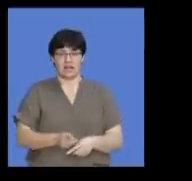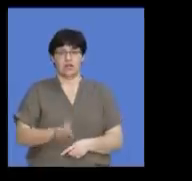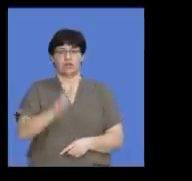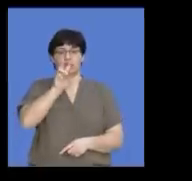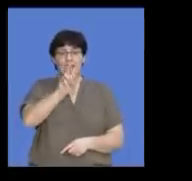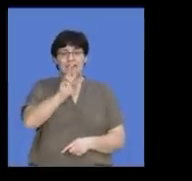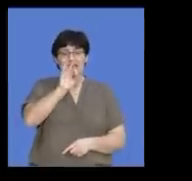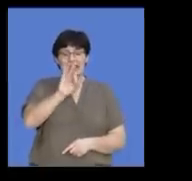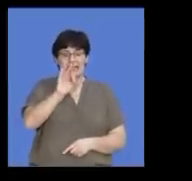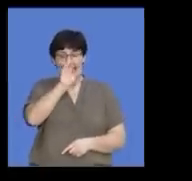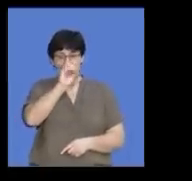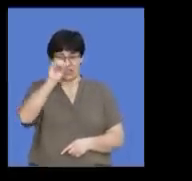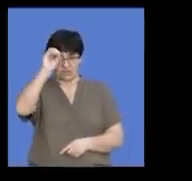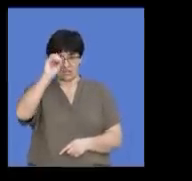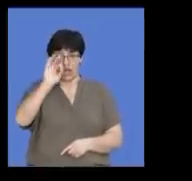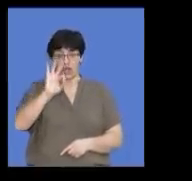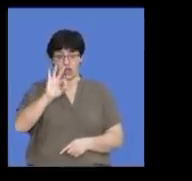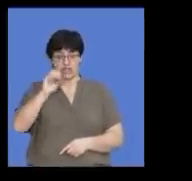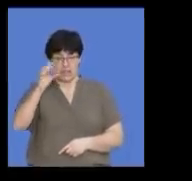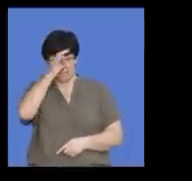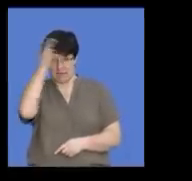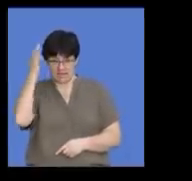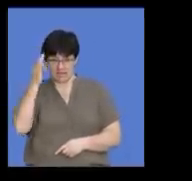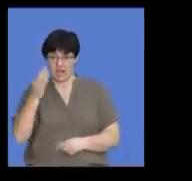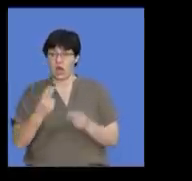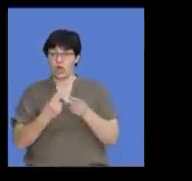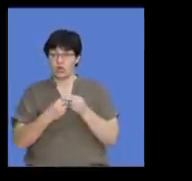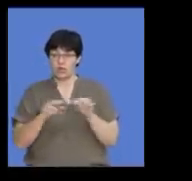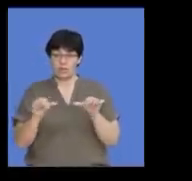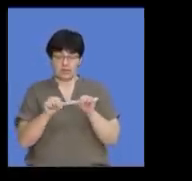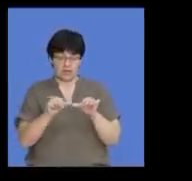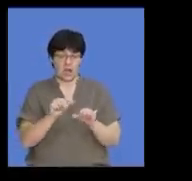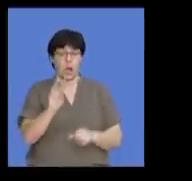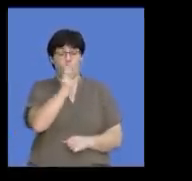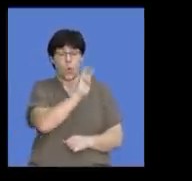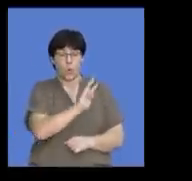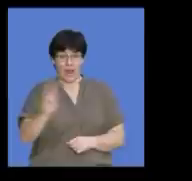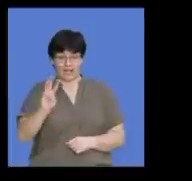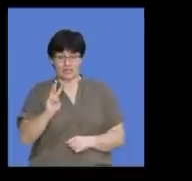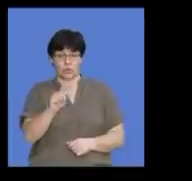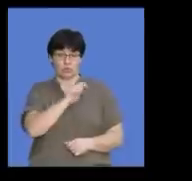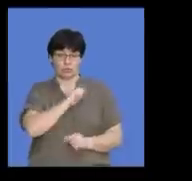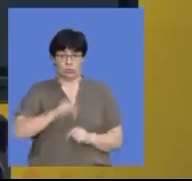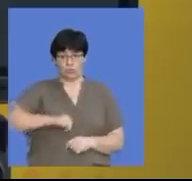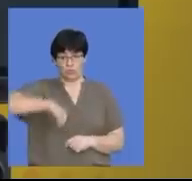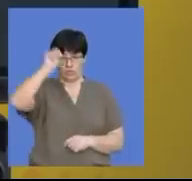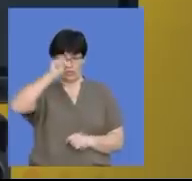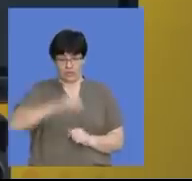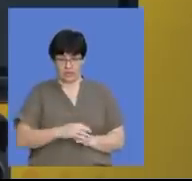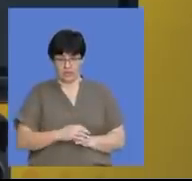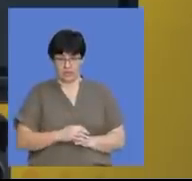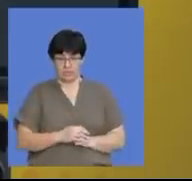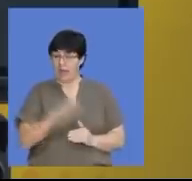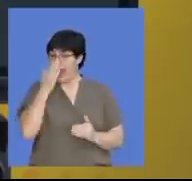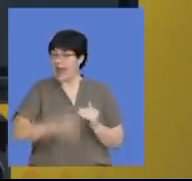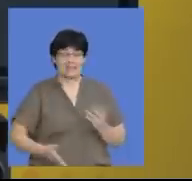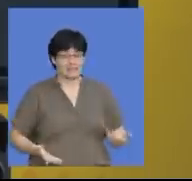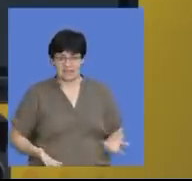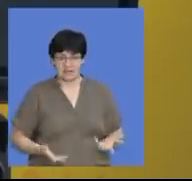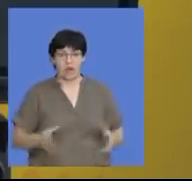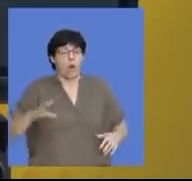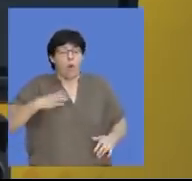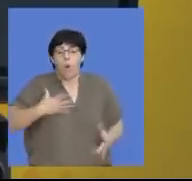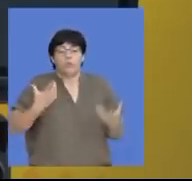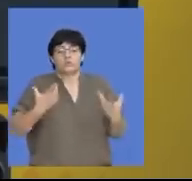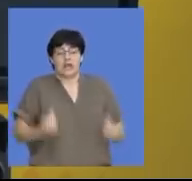23 degrees, 30 minutes, with my unit of measurement, west of true north. However, guys, we haven't ended there. All we've